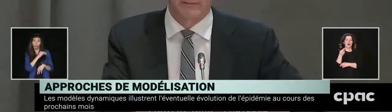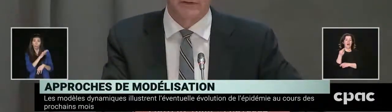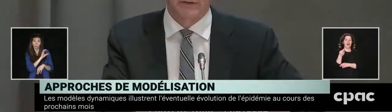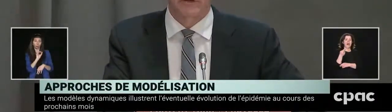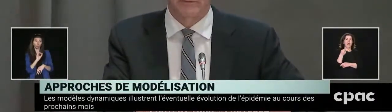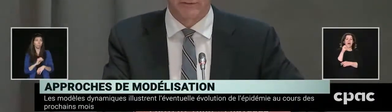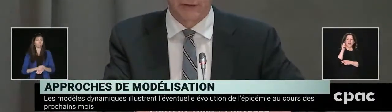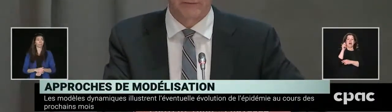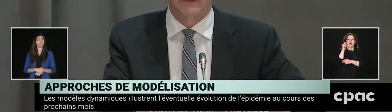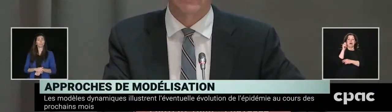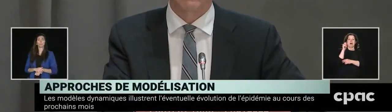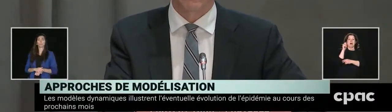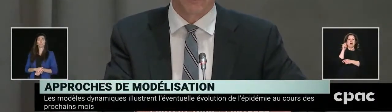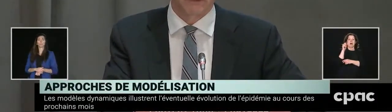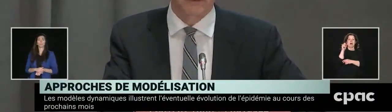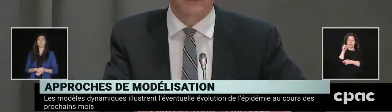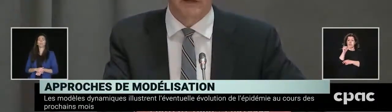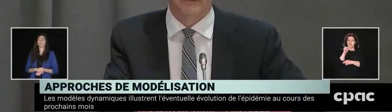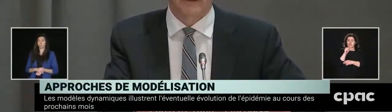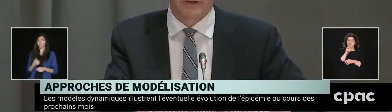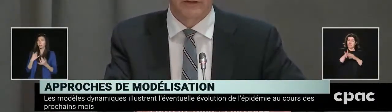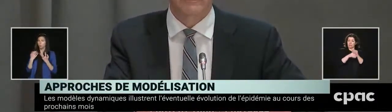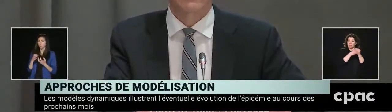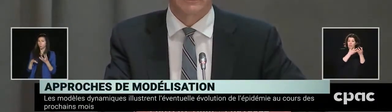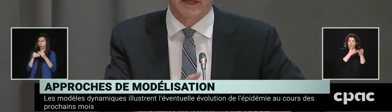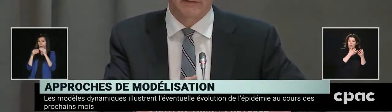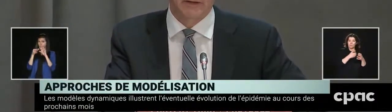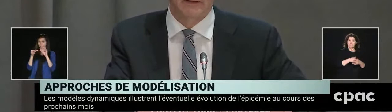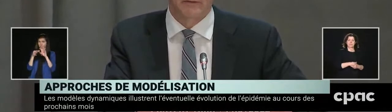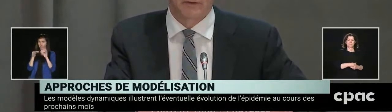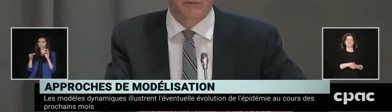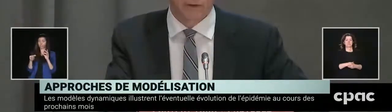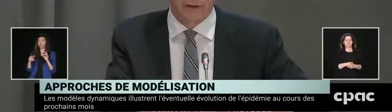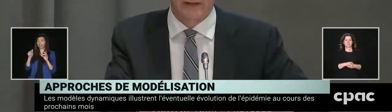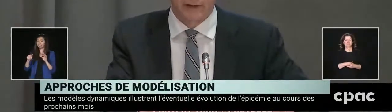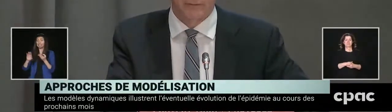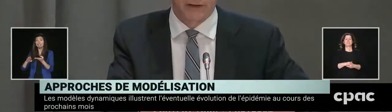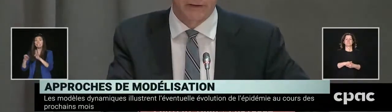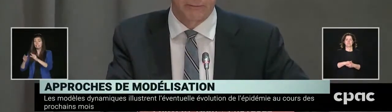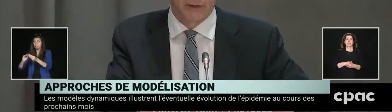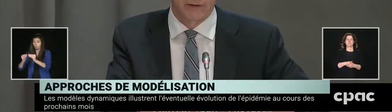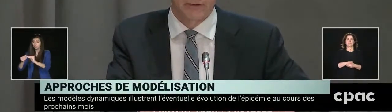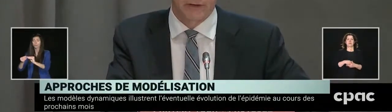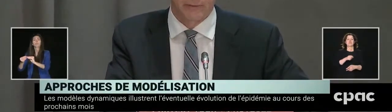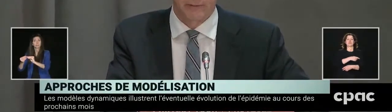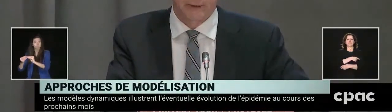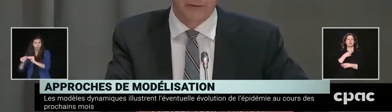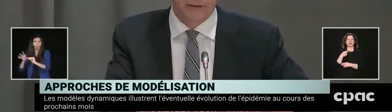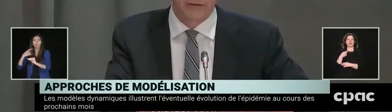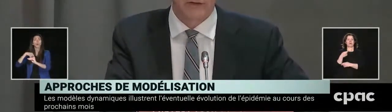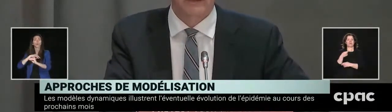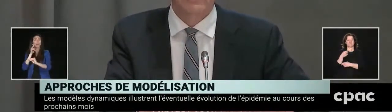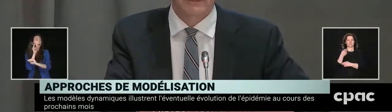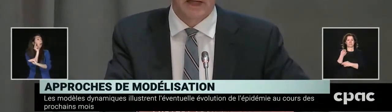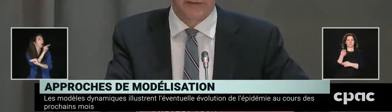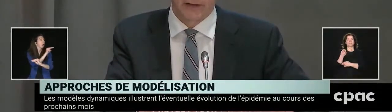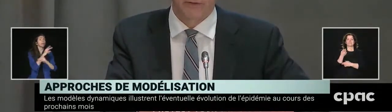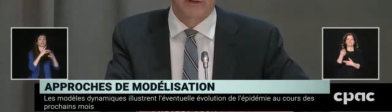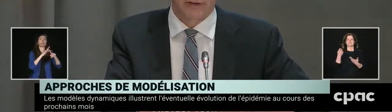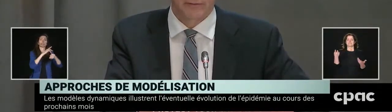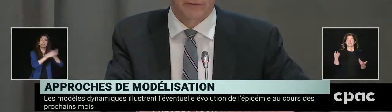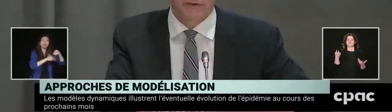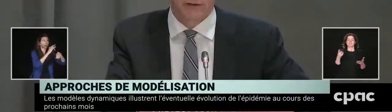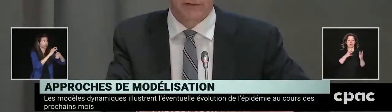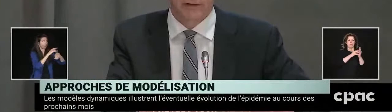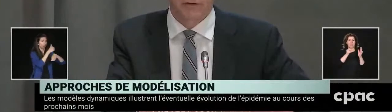specific parameter in terms of death rate are informed by international studies and work in Canada by our modelers at the Public Health Agency and